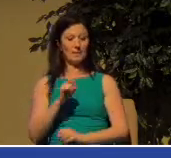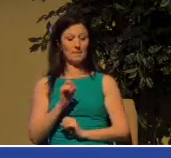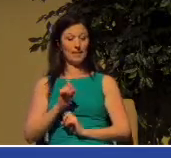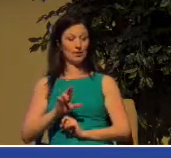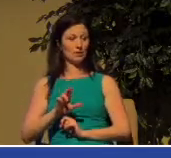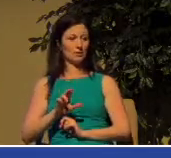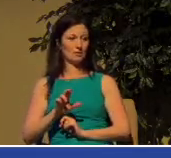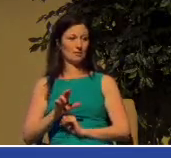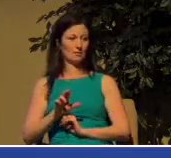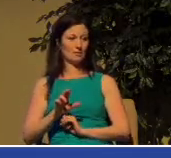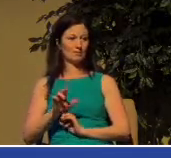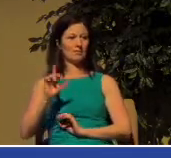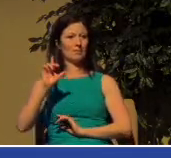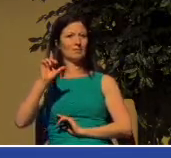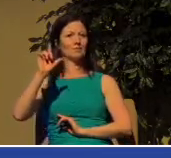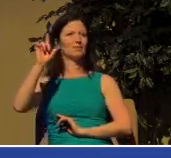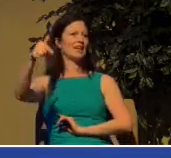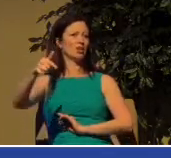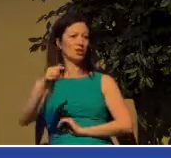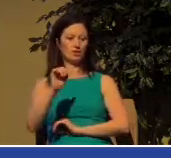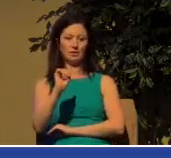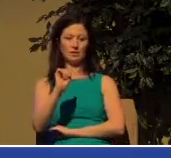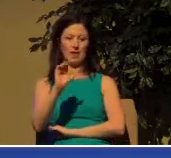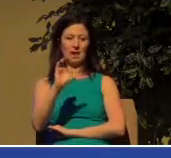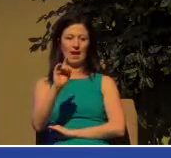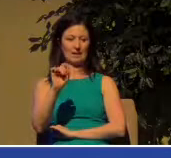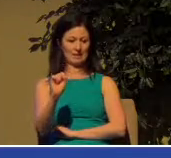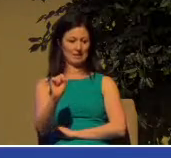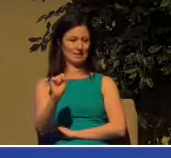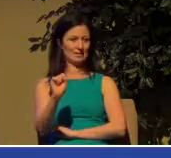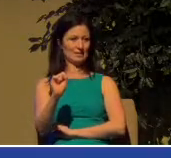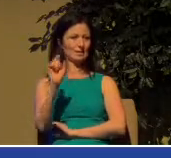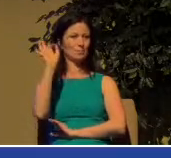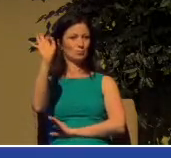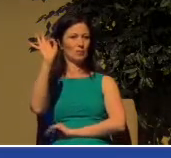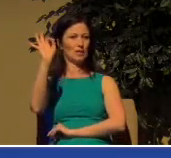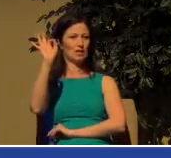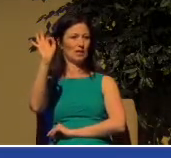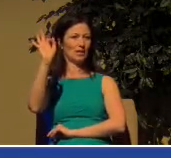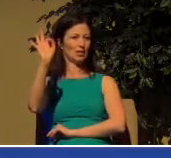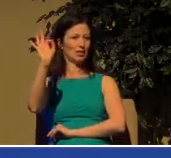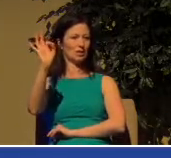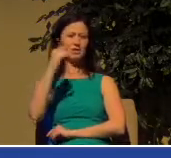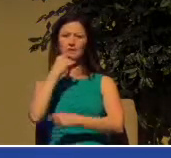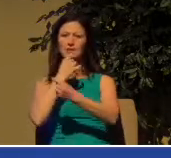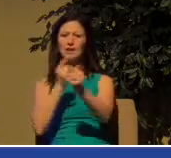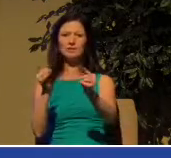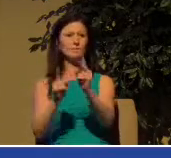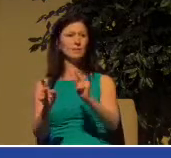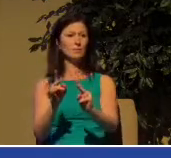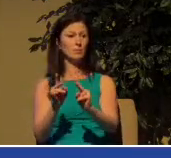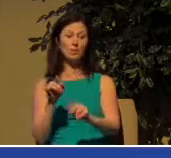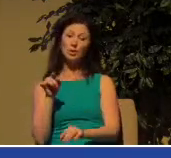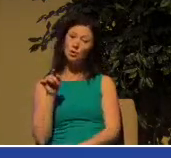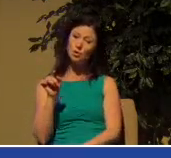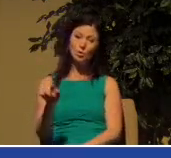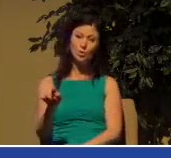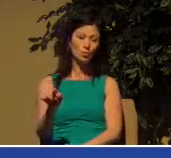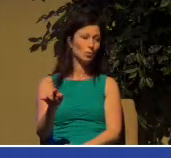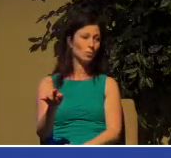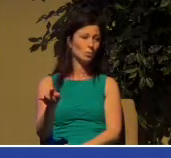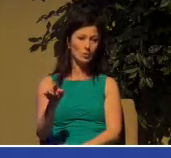them years later in Acts chapter 3 when he's preaching the gospel and he says to the people, "You